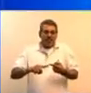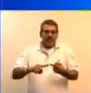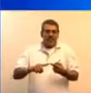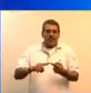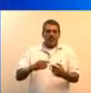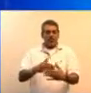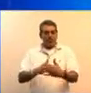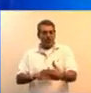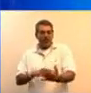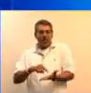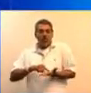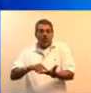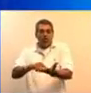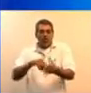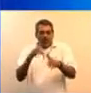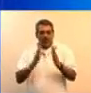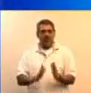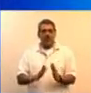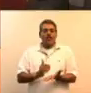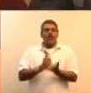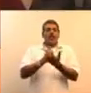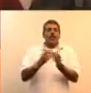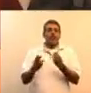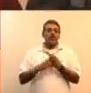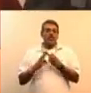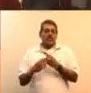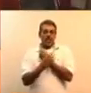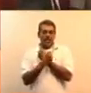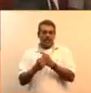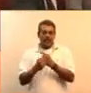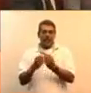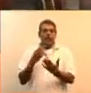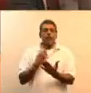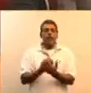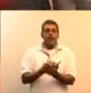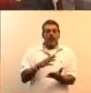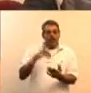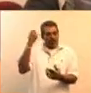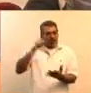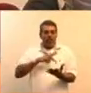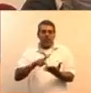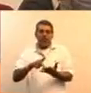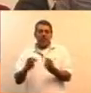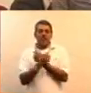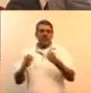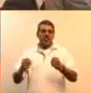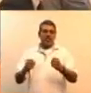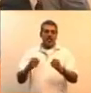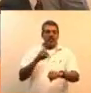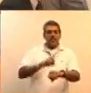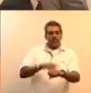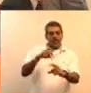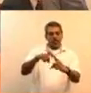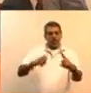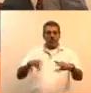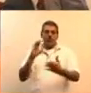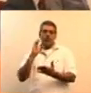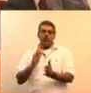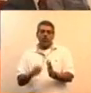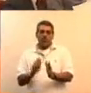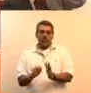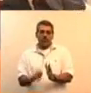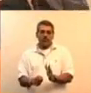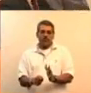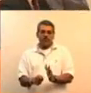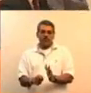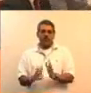but who has no decision-making authority. The decision-making power lies entirely in the hands of the parties